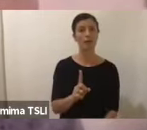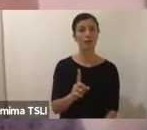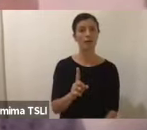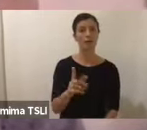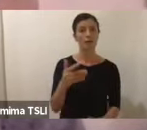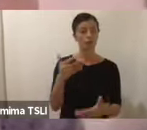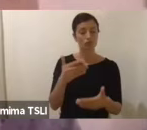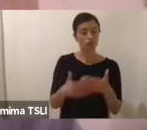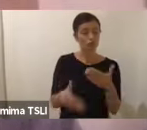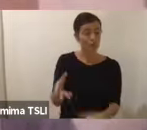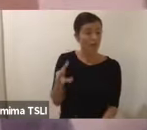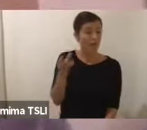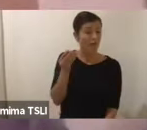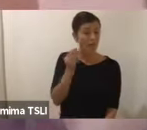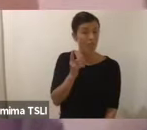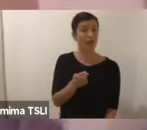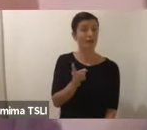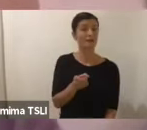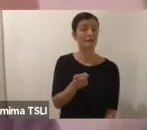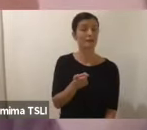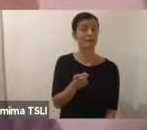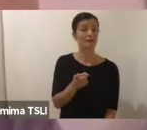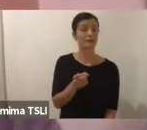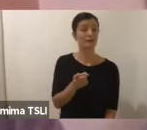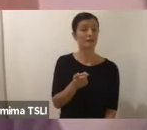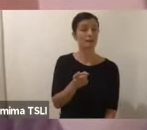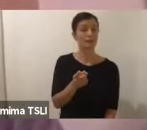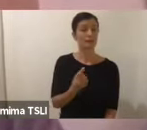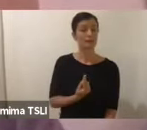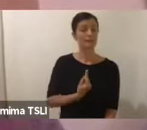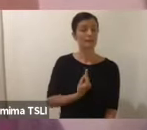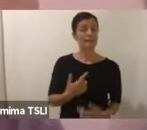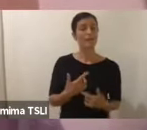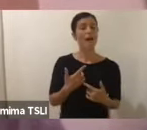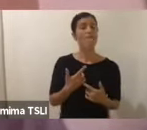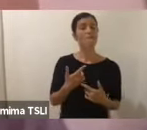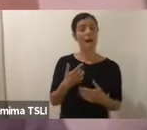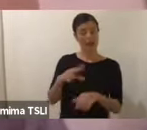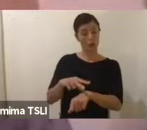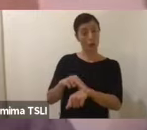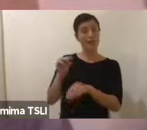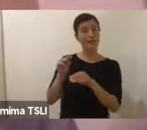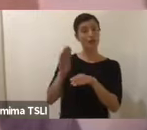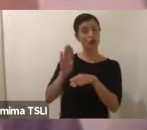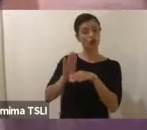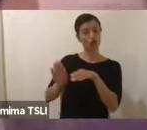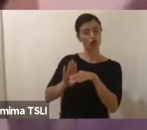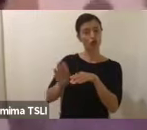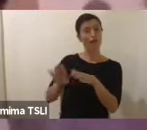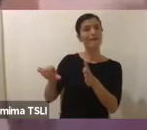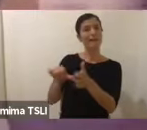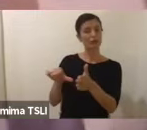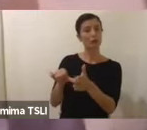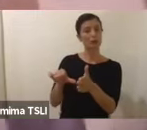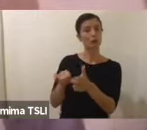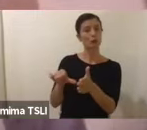just don't know and so we get a very um distorted impression of what's going on i think there